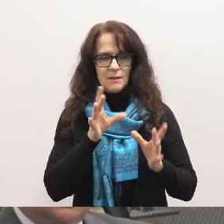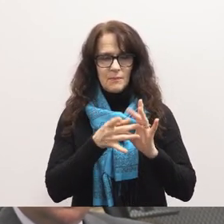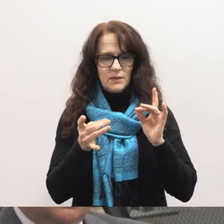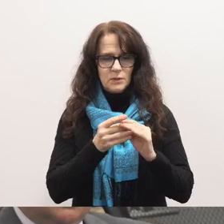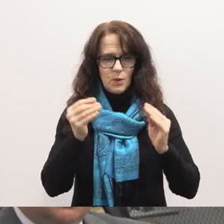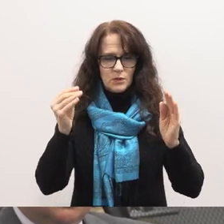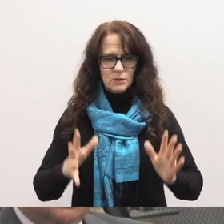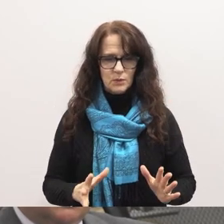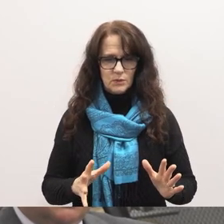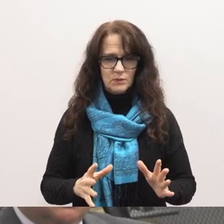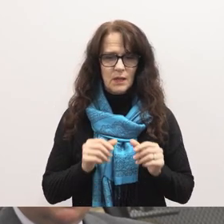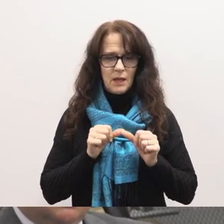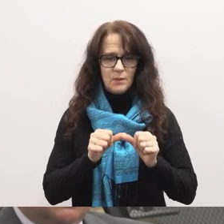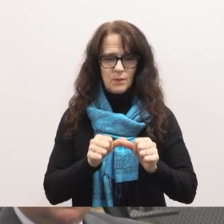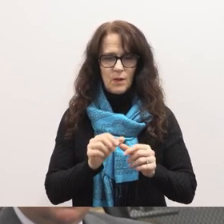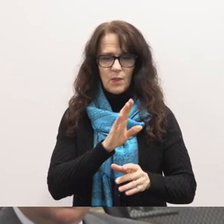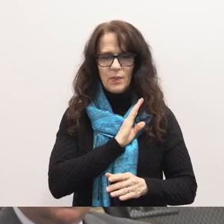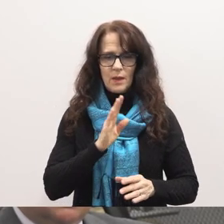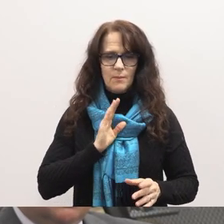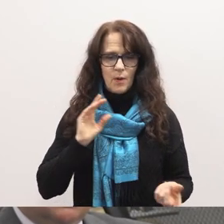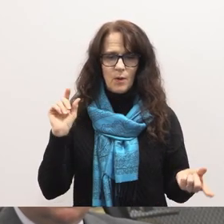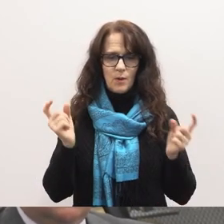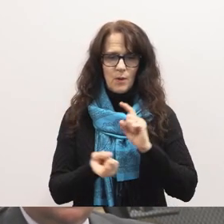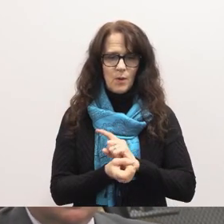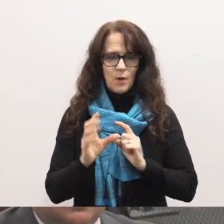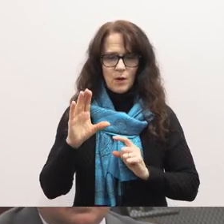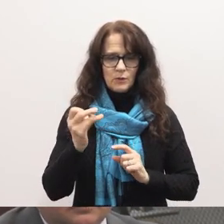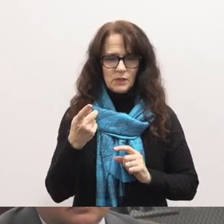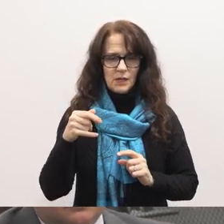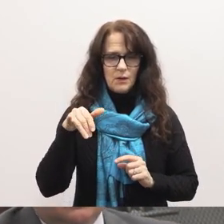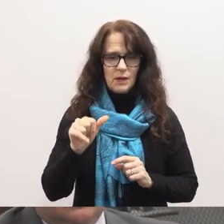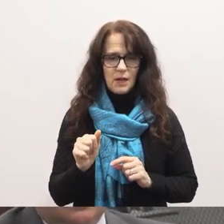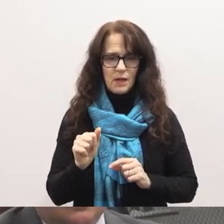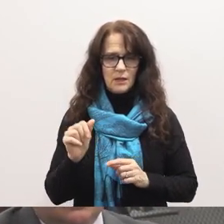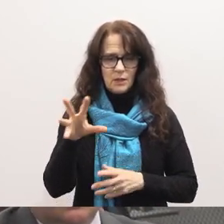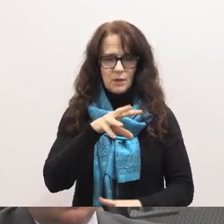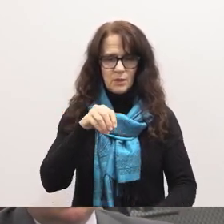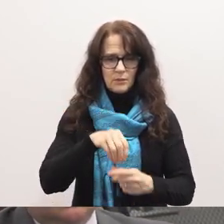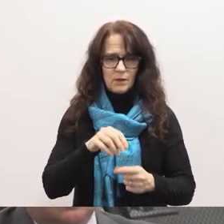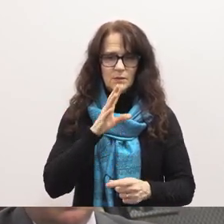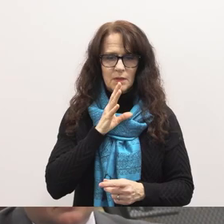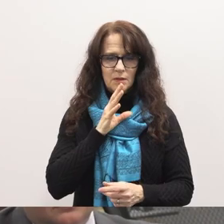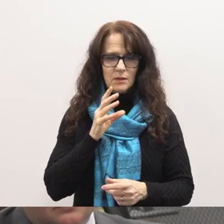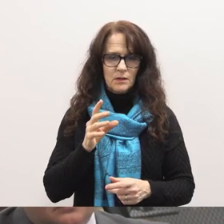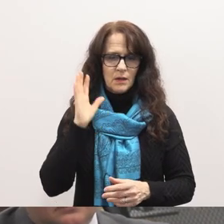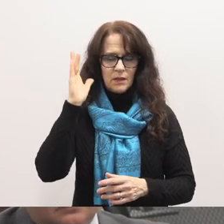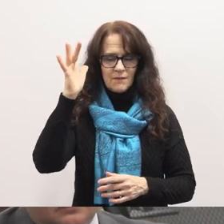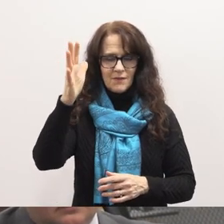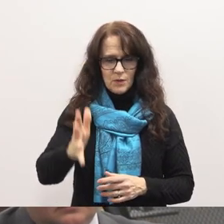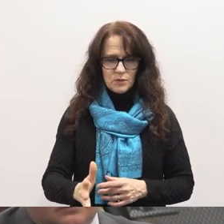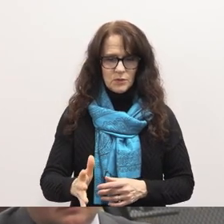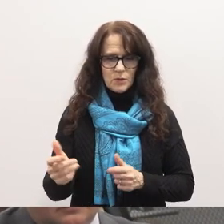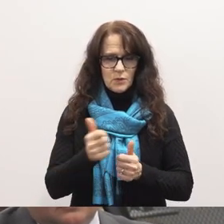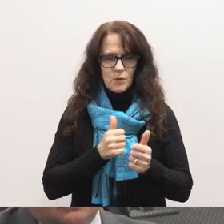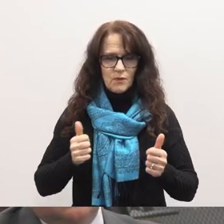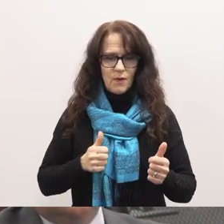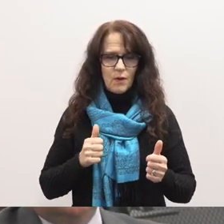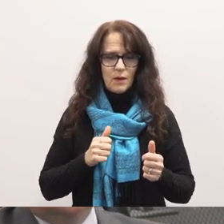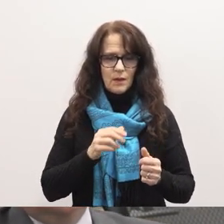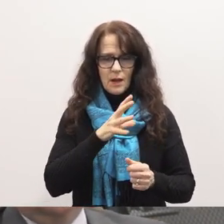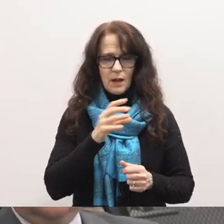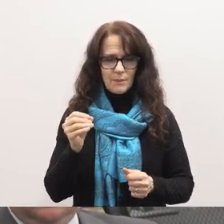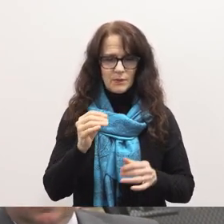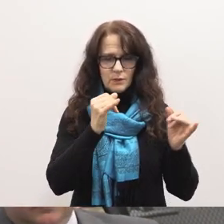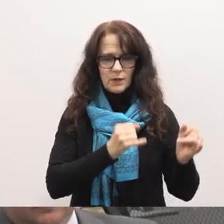students, and further that the board modify the criteria it uses to engage speakers and vendors in the future to avoid engaging companies